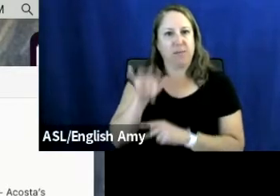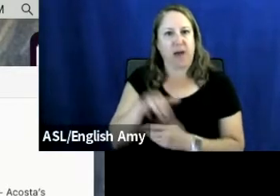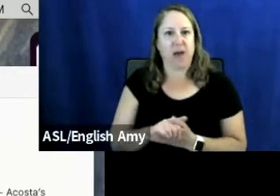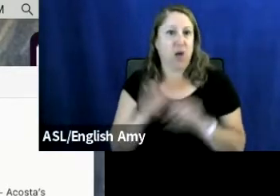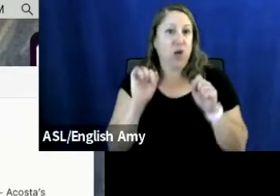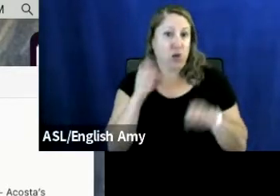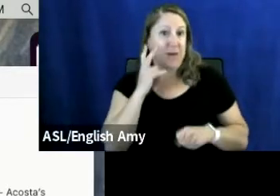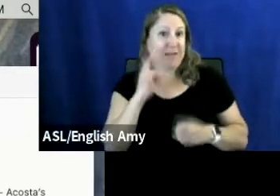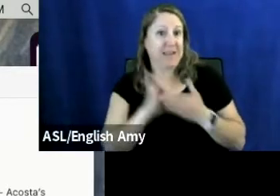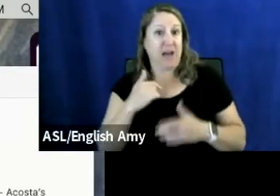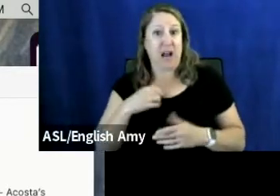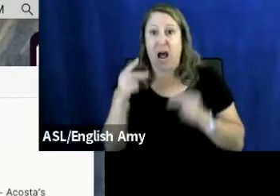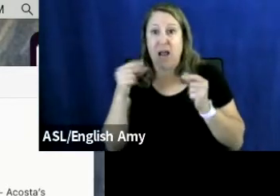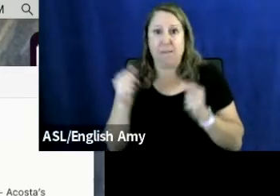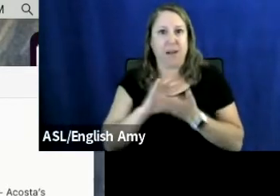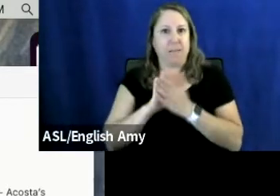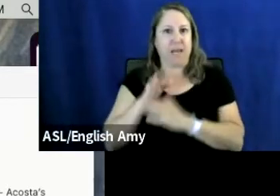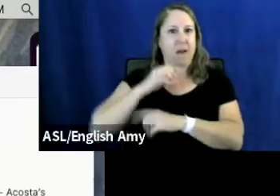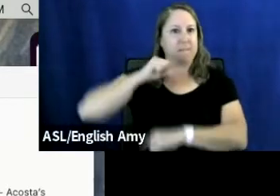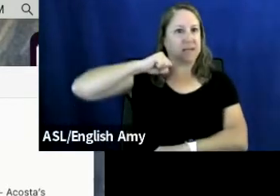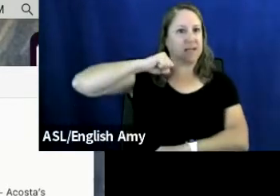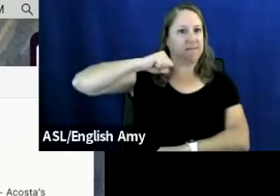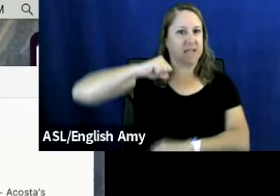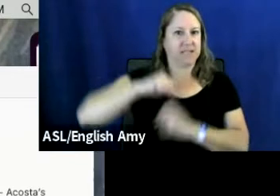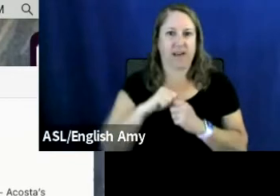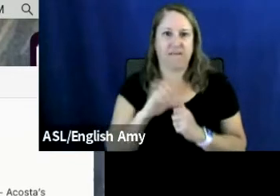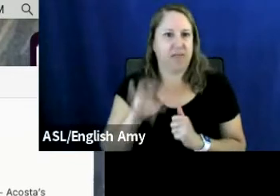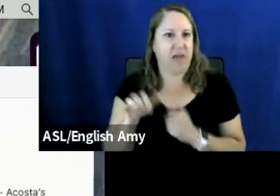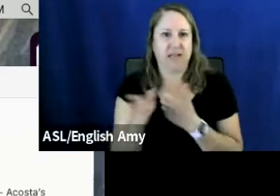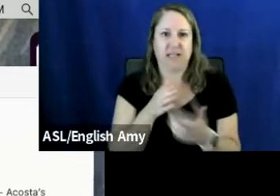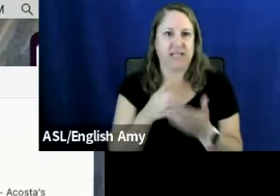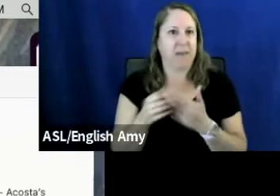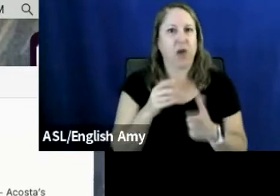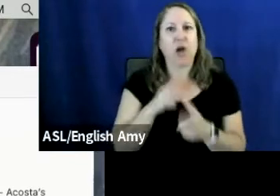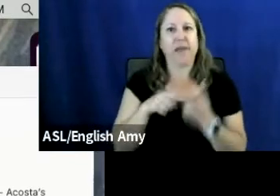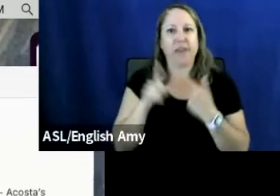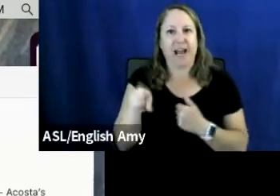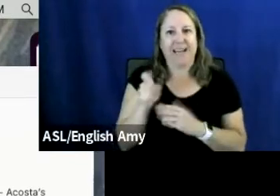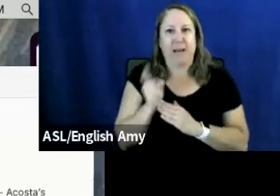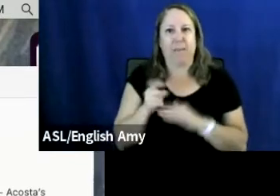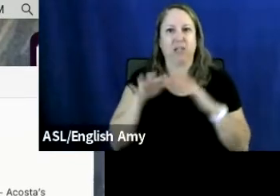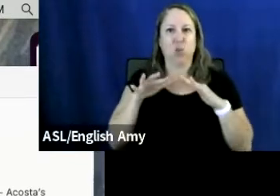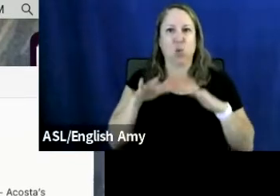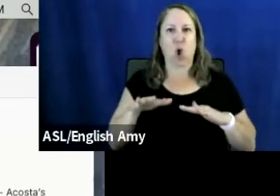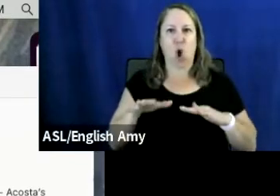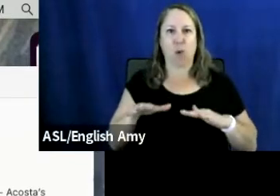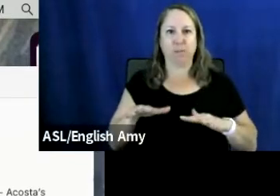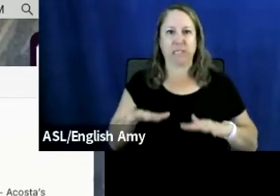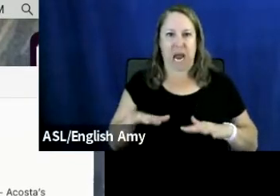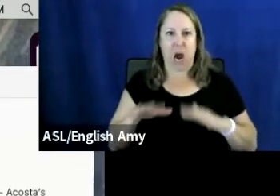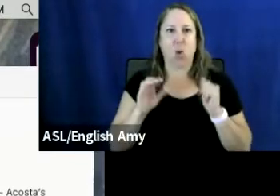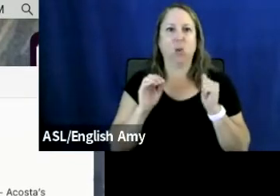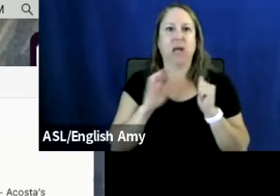I immediately go into defensive mode. I'm like, that doesn't matter. And then it took me a second to calm down and then, you know,